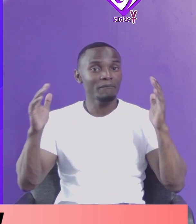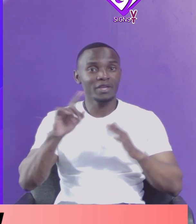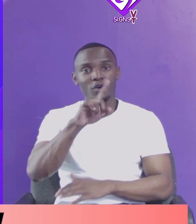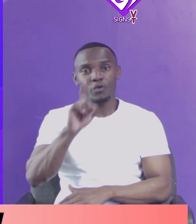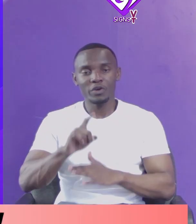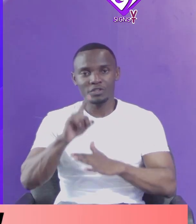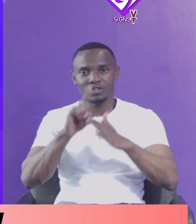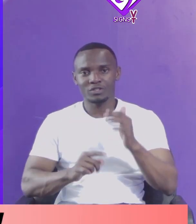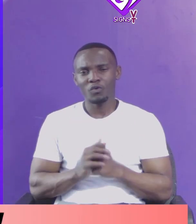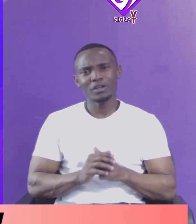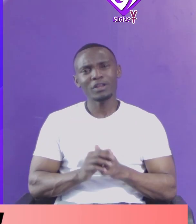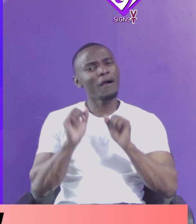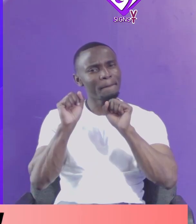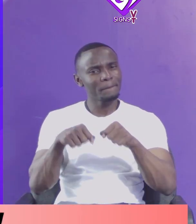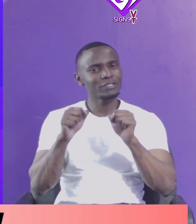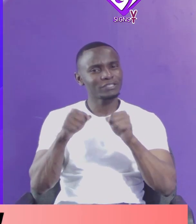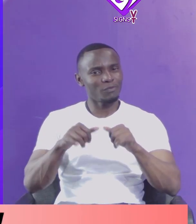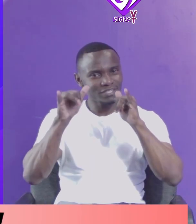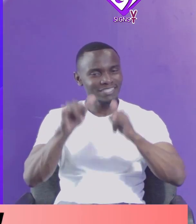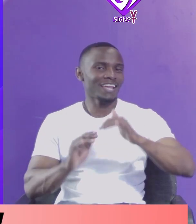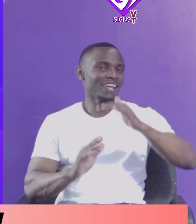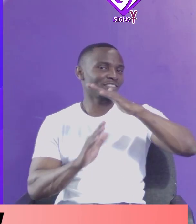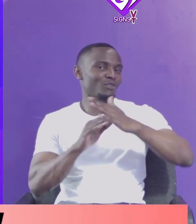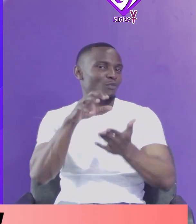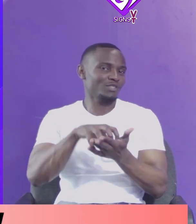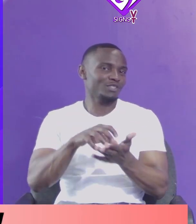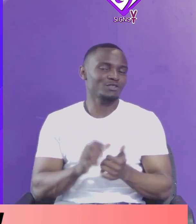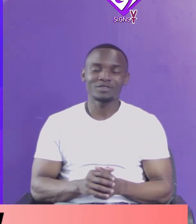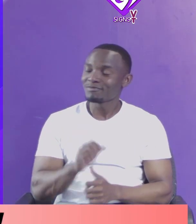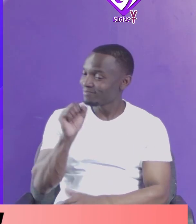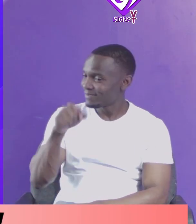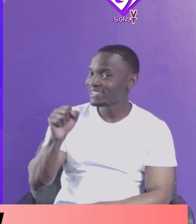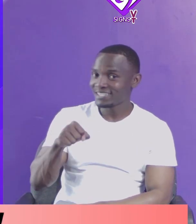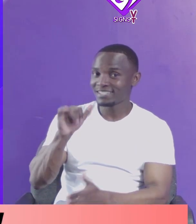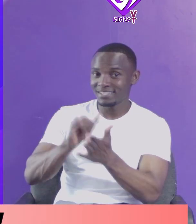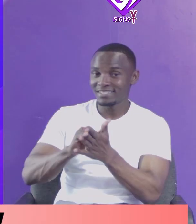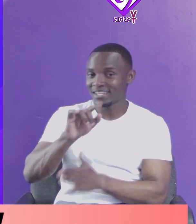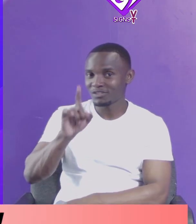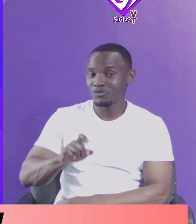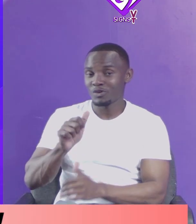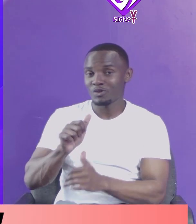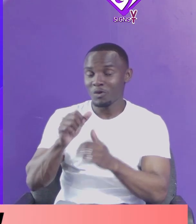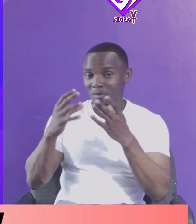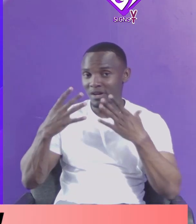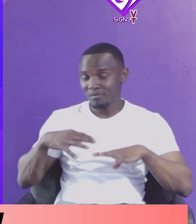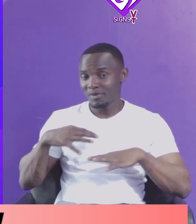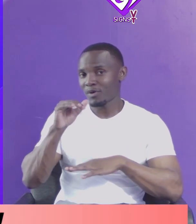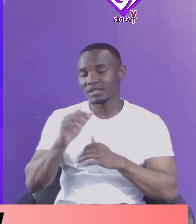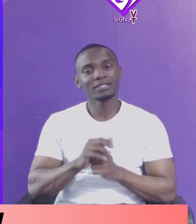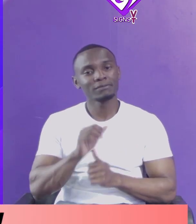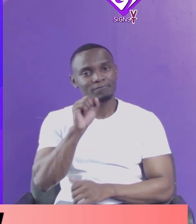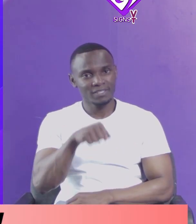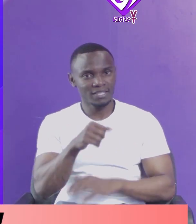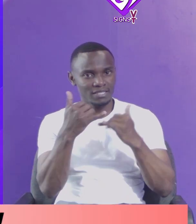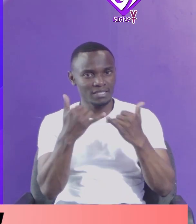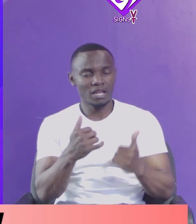lingers is that wataweza kushikilia kweli? Yeah, that's the same question everyone actually has. I mean, there's that talk of squad depth. Yes. Right now, Gabriel